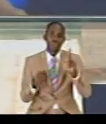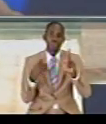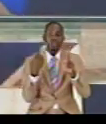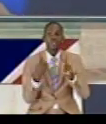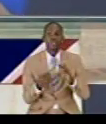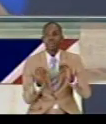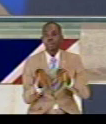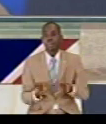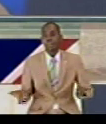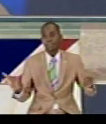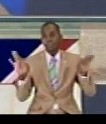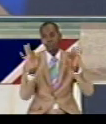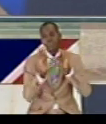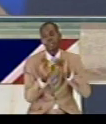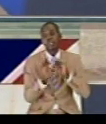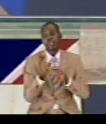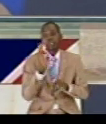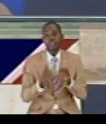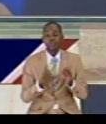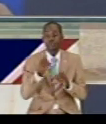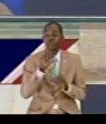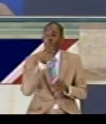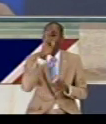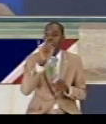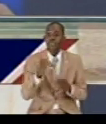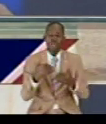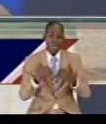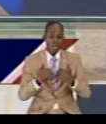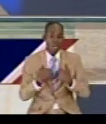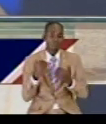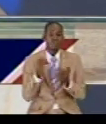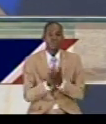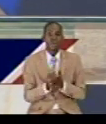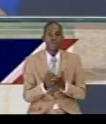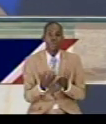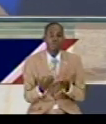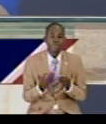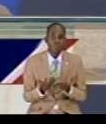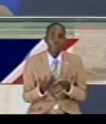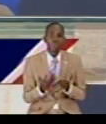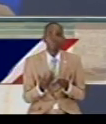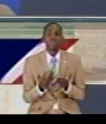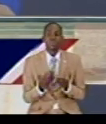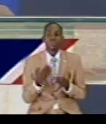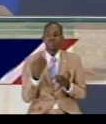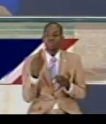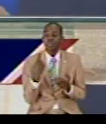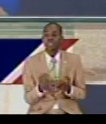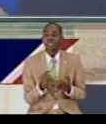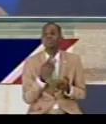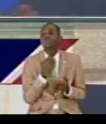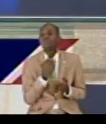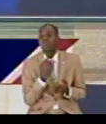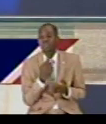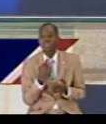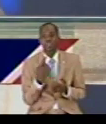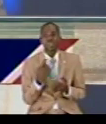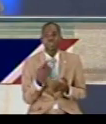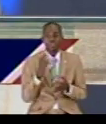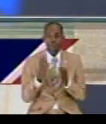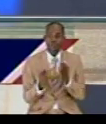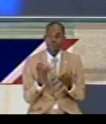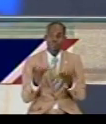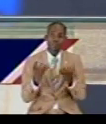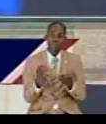really have the longing, if you really have the passion, if you really have the desire, you